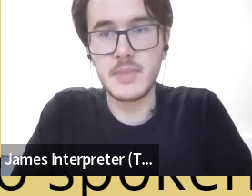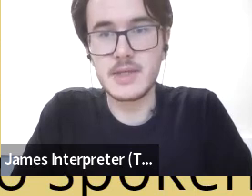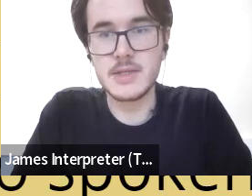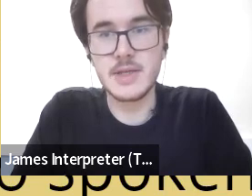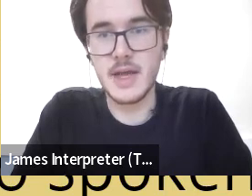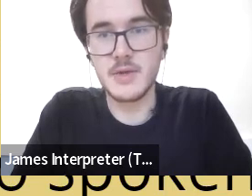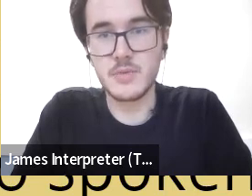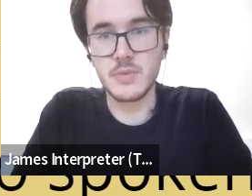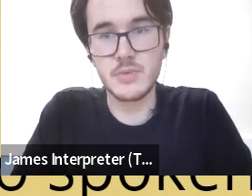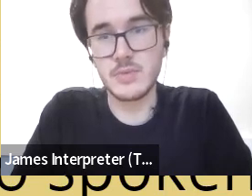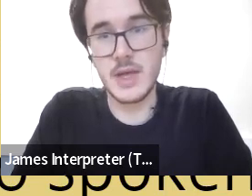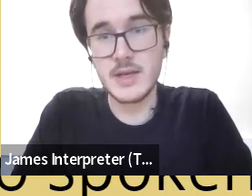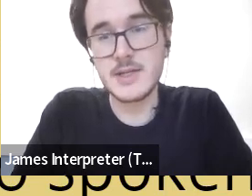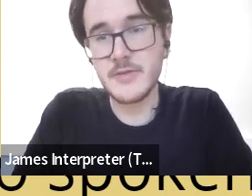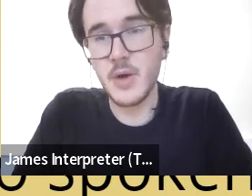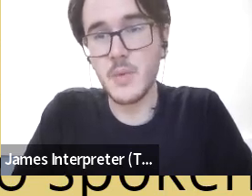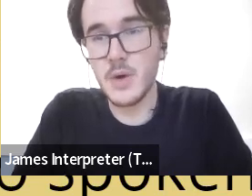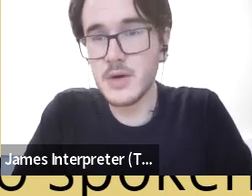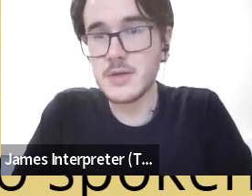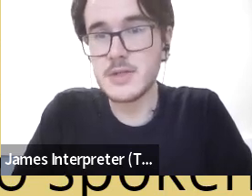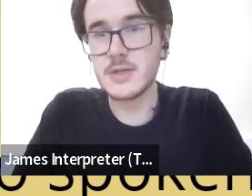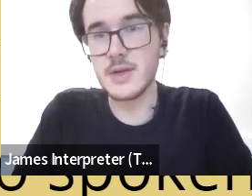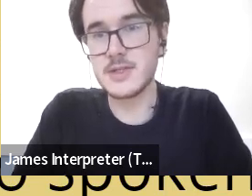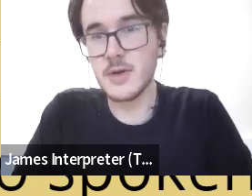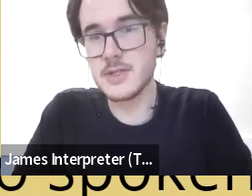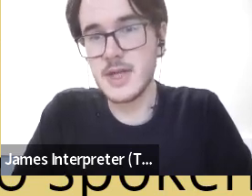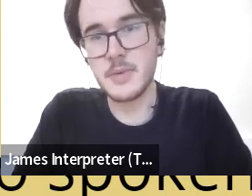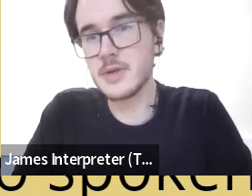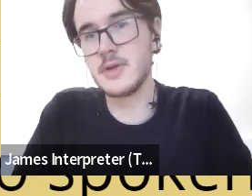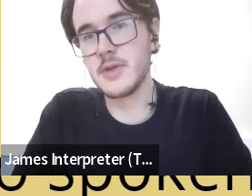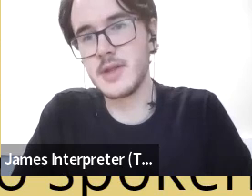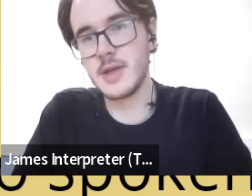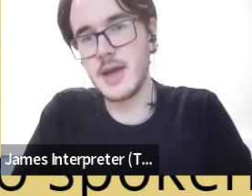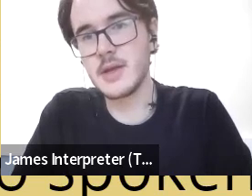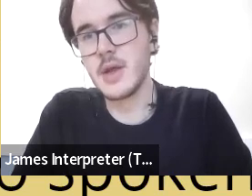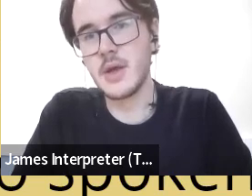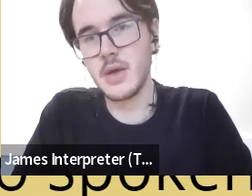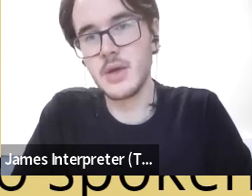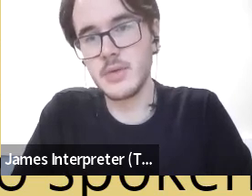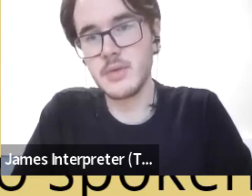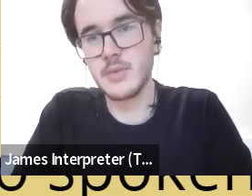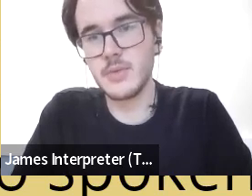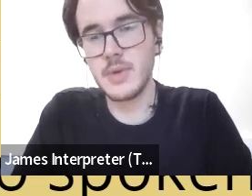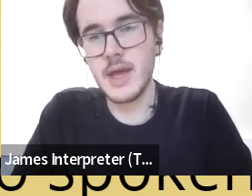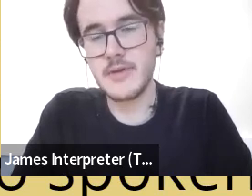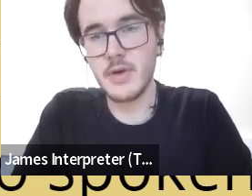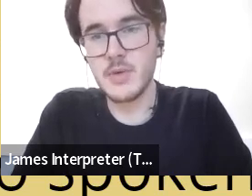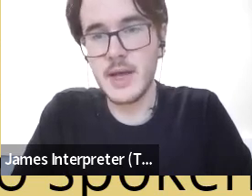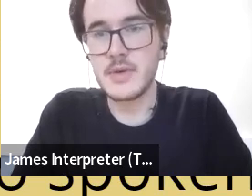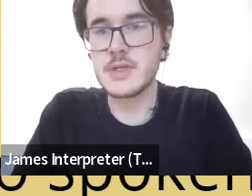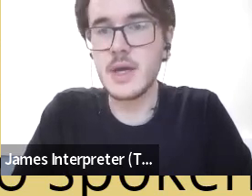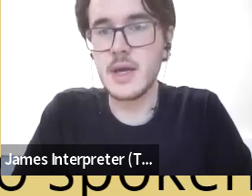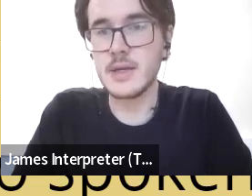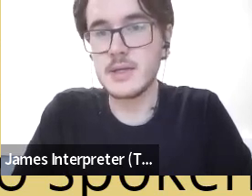And that means that English, they've got words, it's all separate, nothing like that. We have our